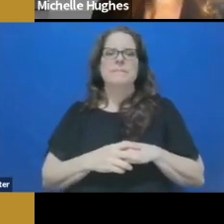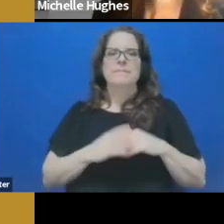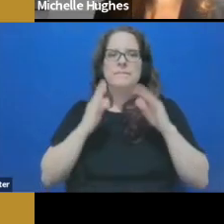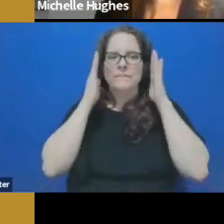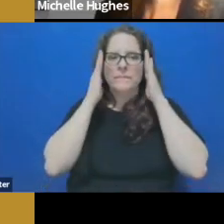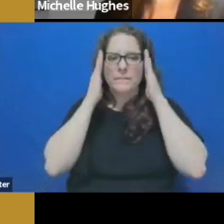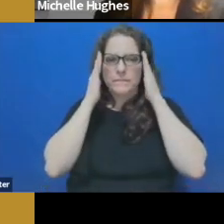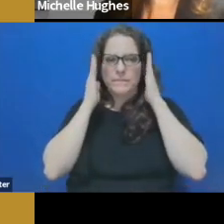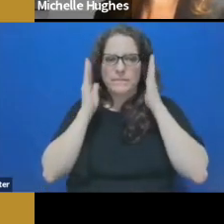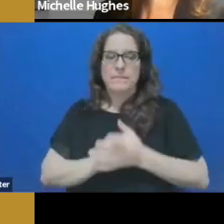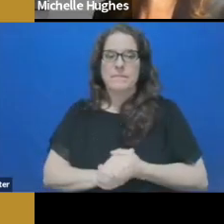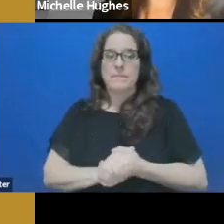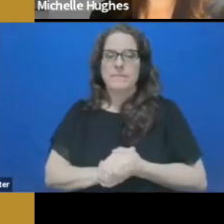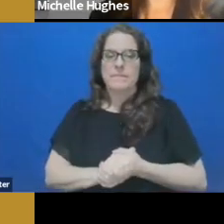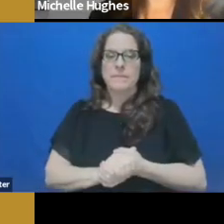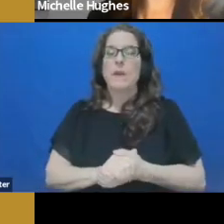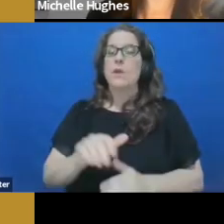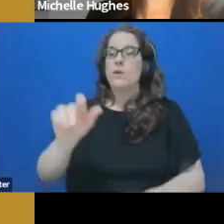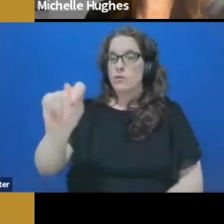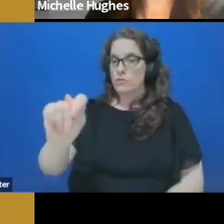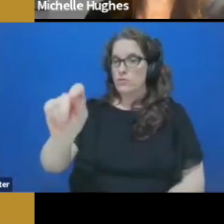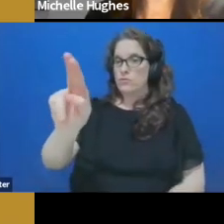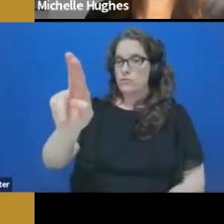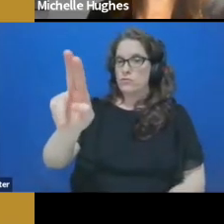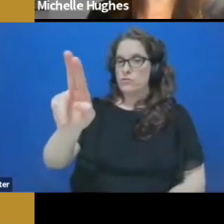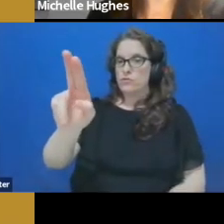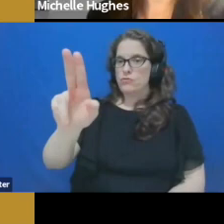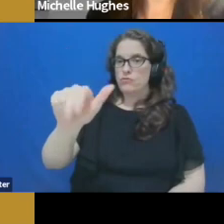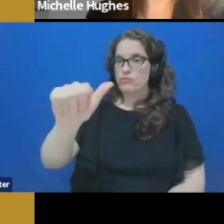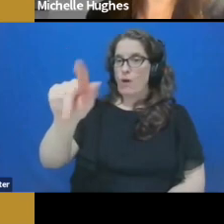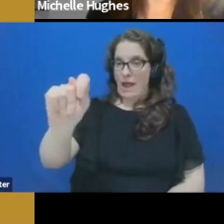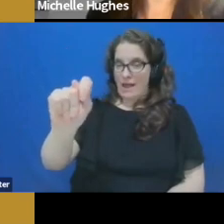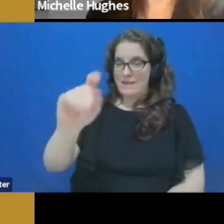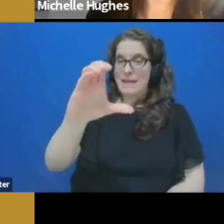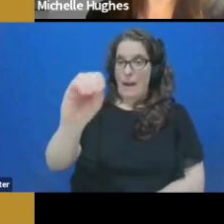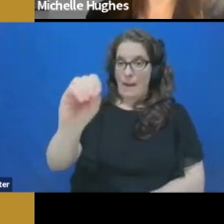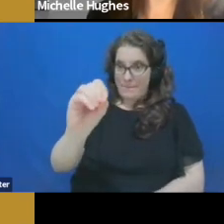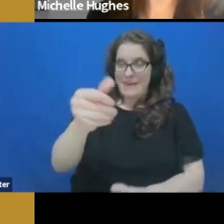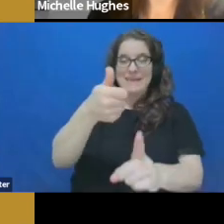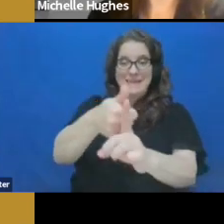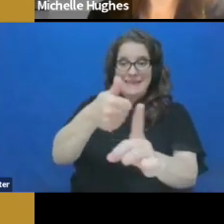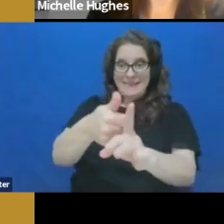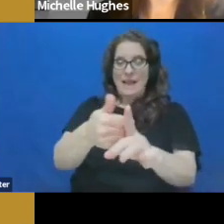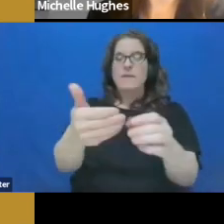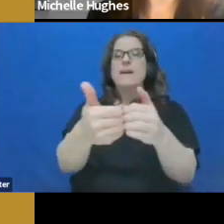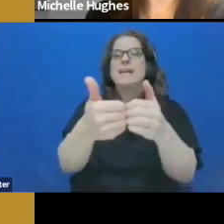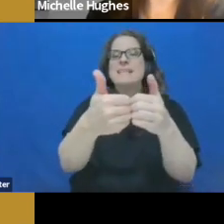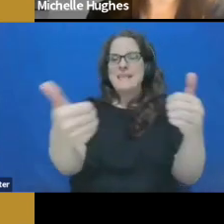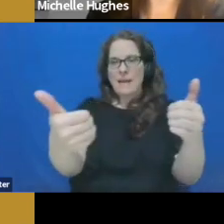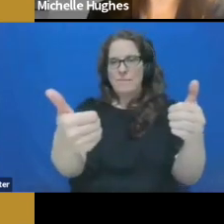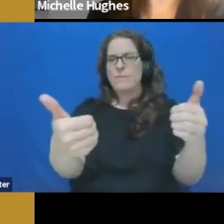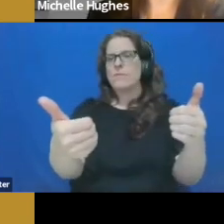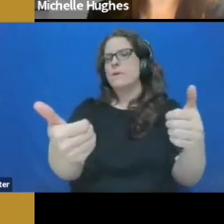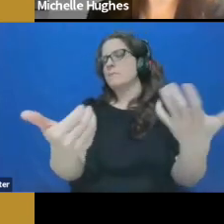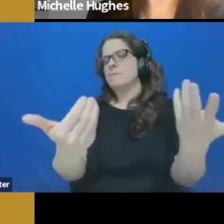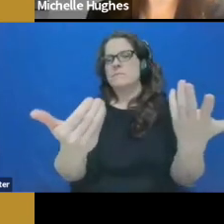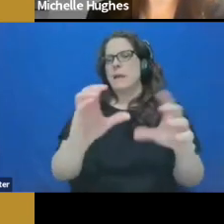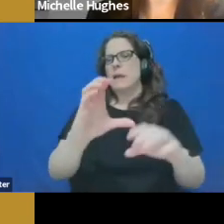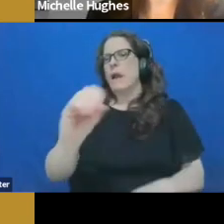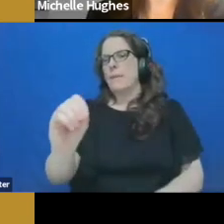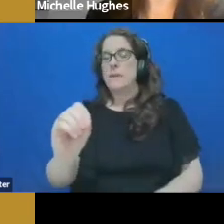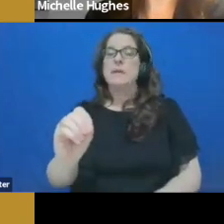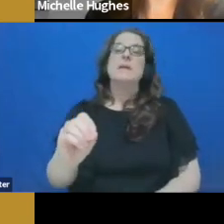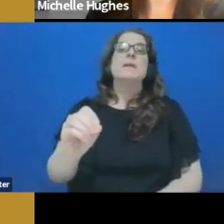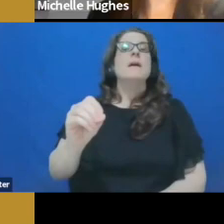So by definition, a trust company is a separate corporate entity owned by a bank or other financial